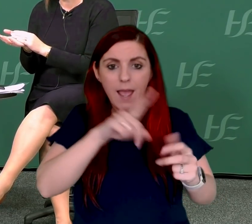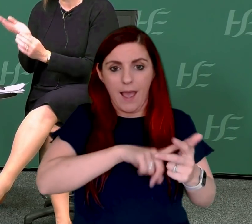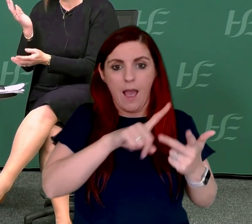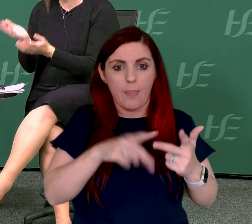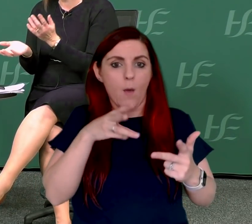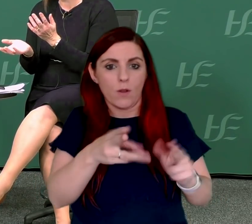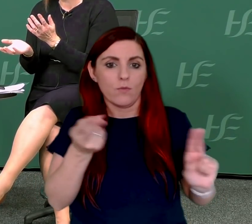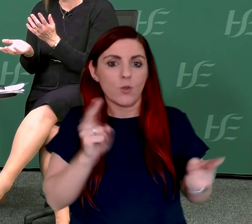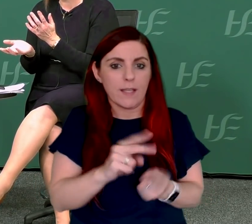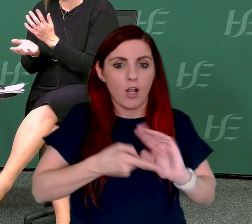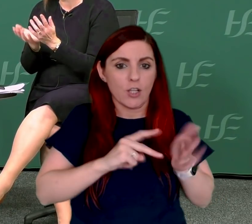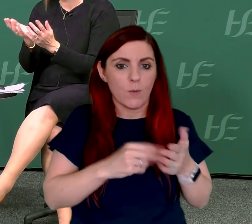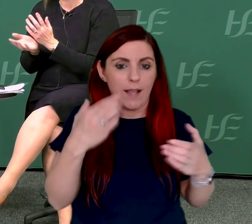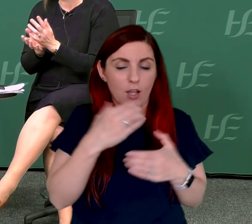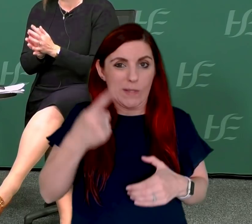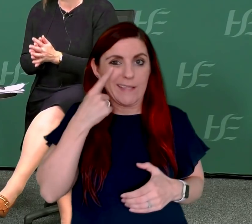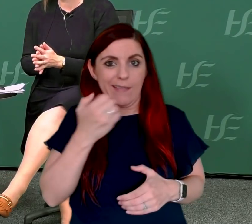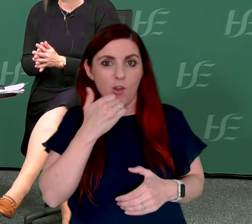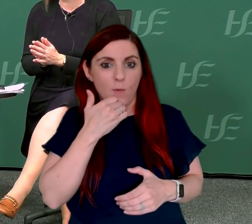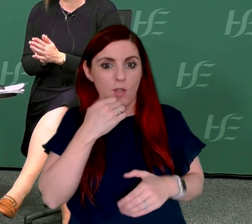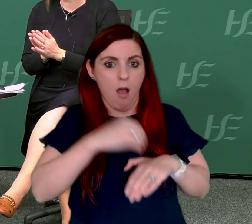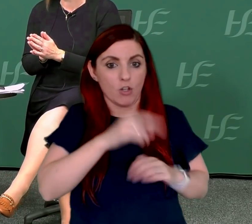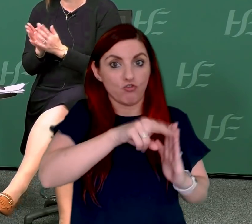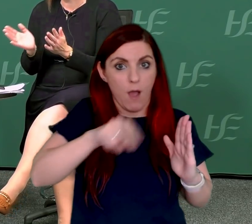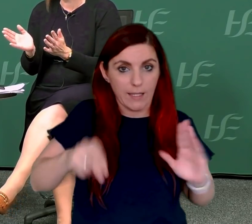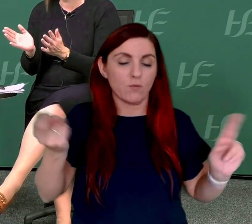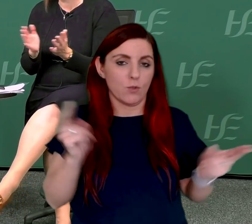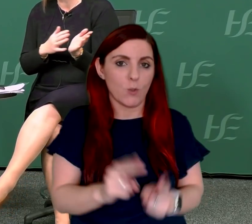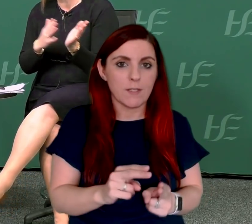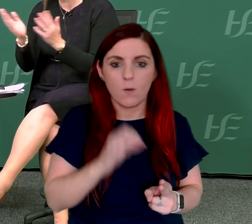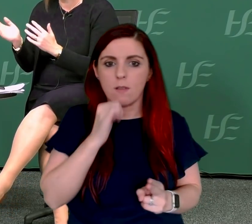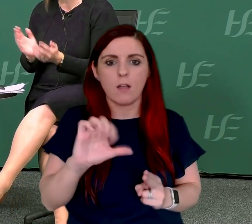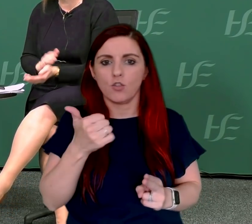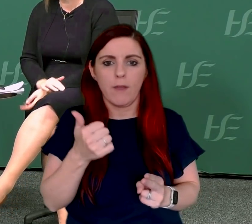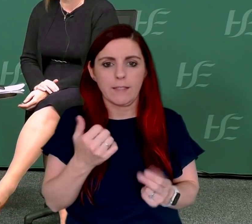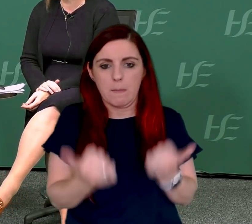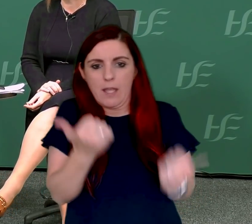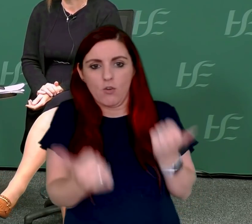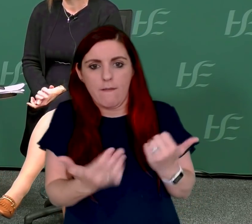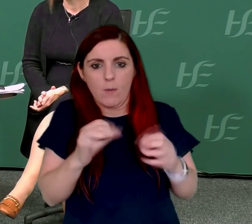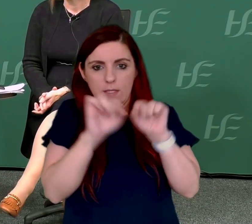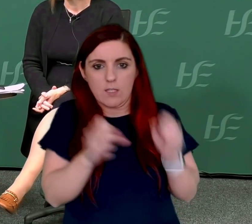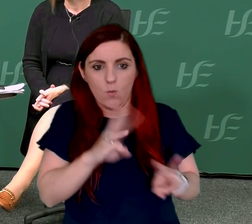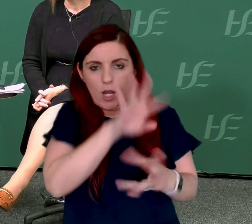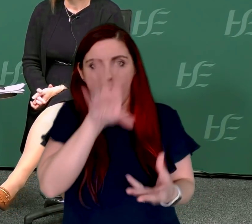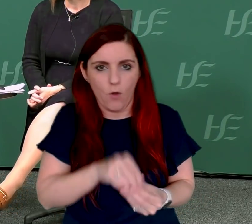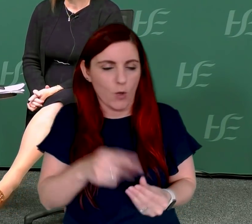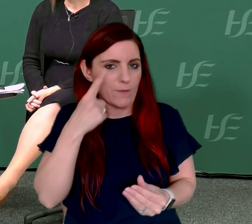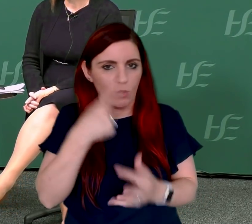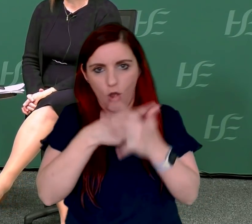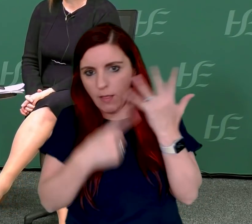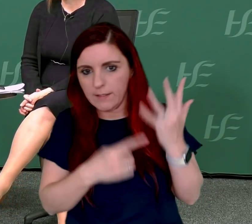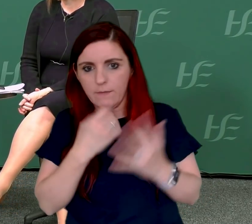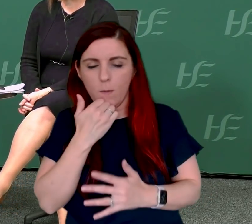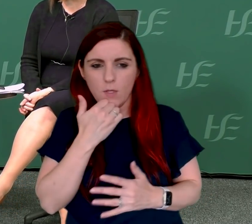scheduled care, we will see an improvement on trolleys. So it's not a great metric in terms of how the system is working overall. You have to look at all the different metrics together. Paul,